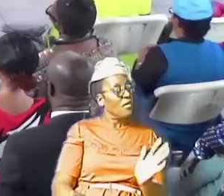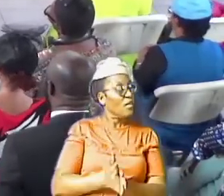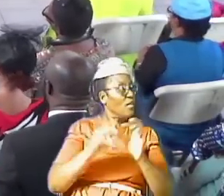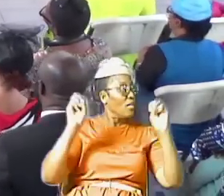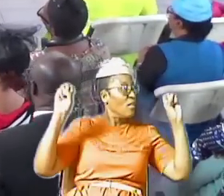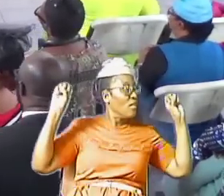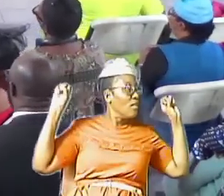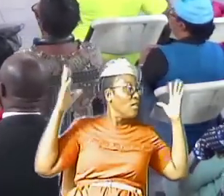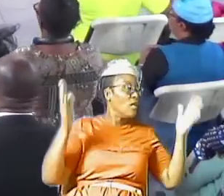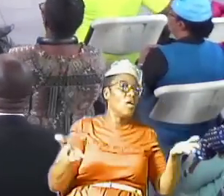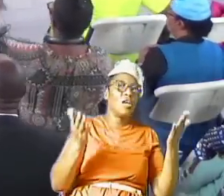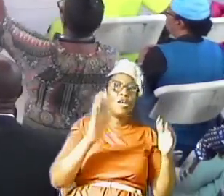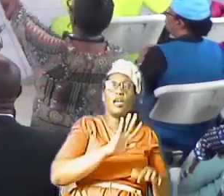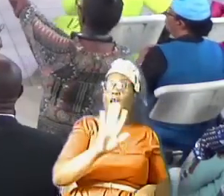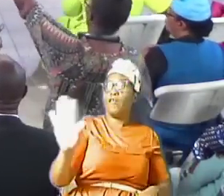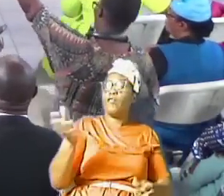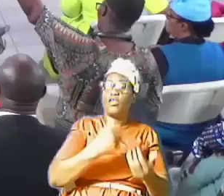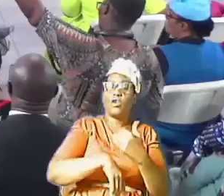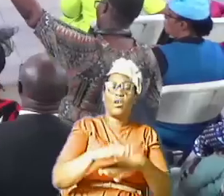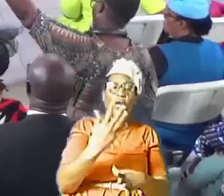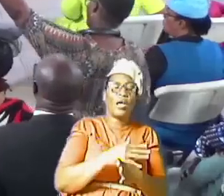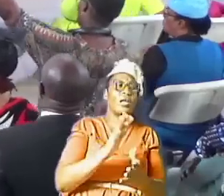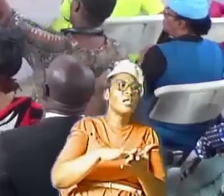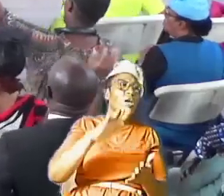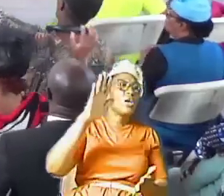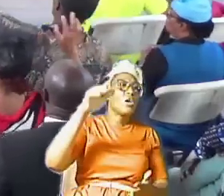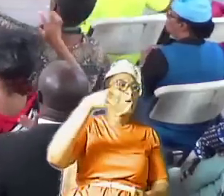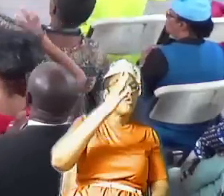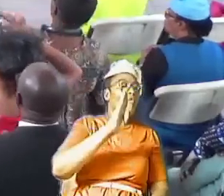Hallelujah. Hallelujah. Hallelujah. Lift your hands and glorify God.